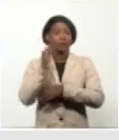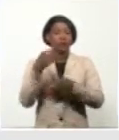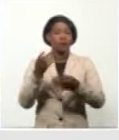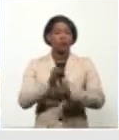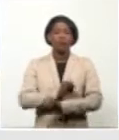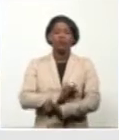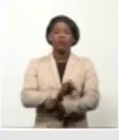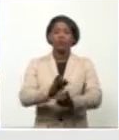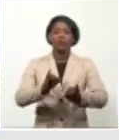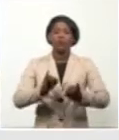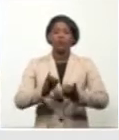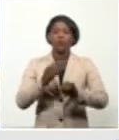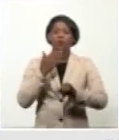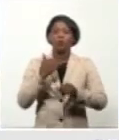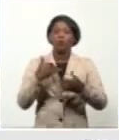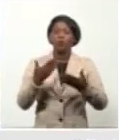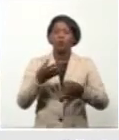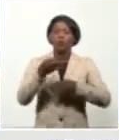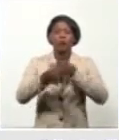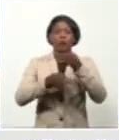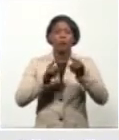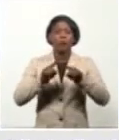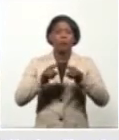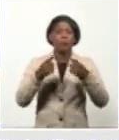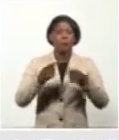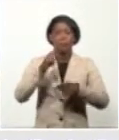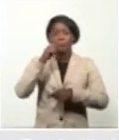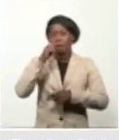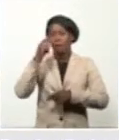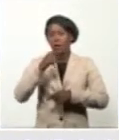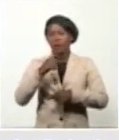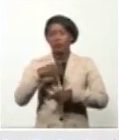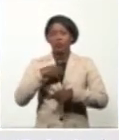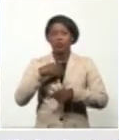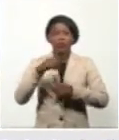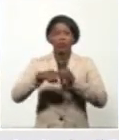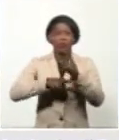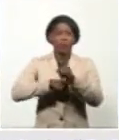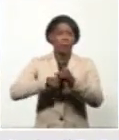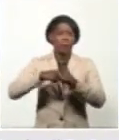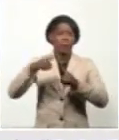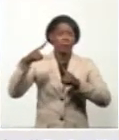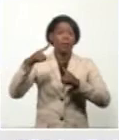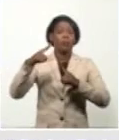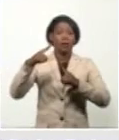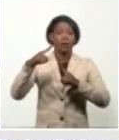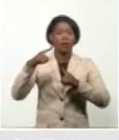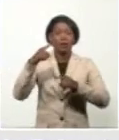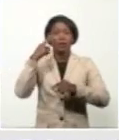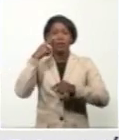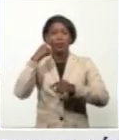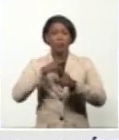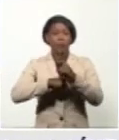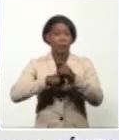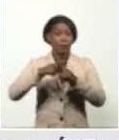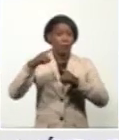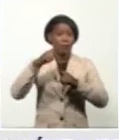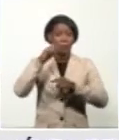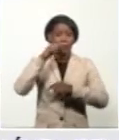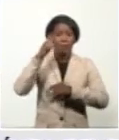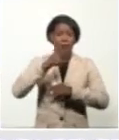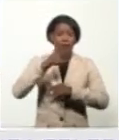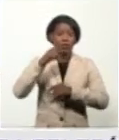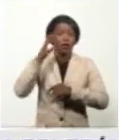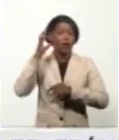We have always talked about the highest number of cases in the male sex, and in another conference we will give you some information that seeks